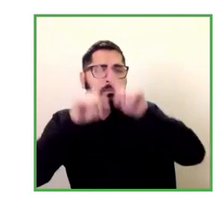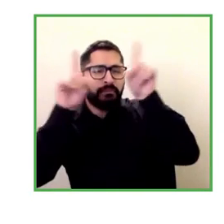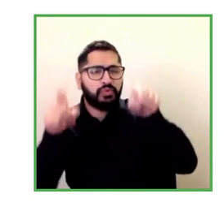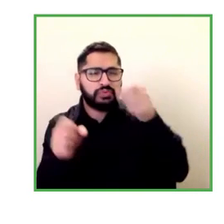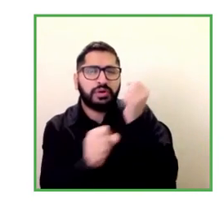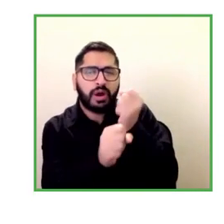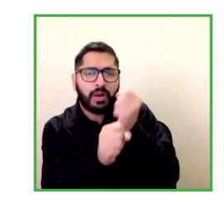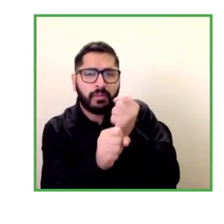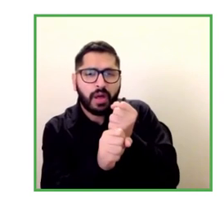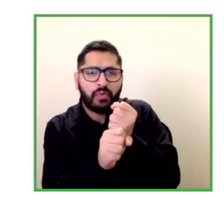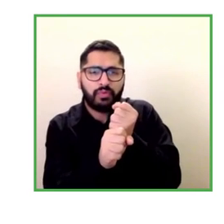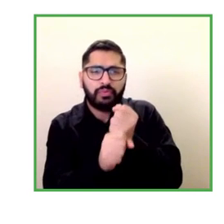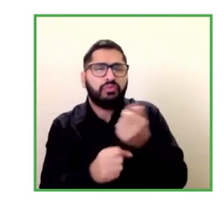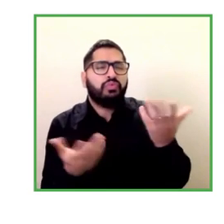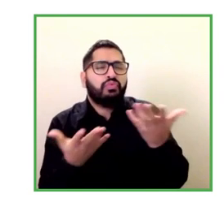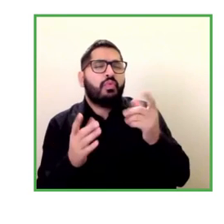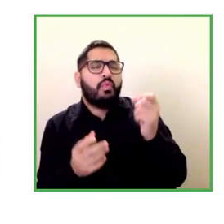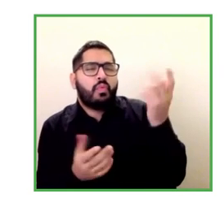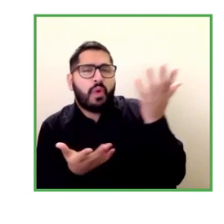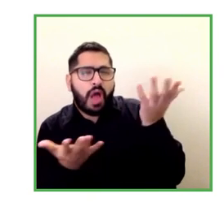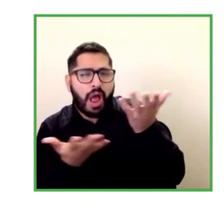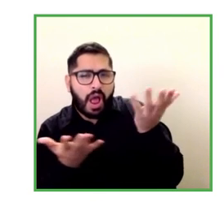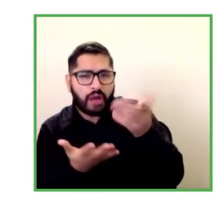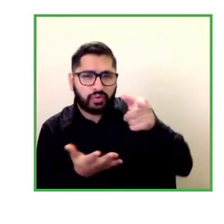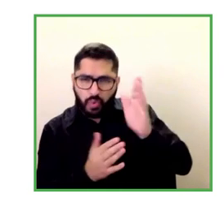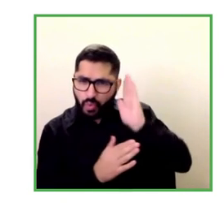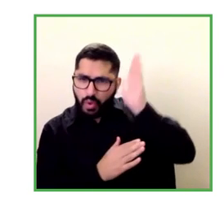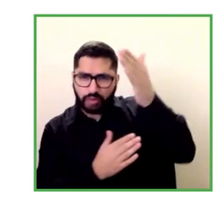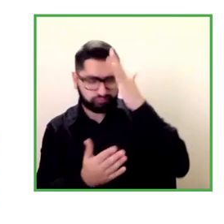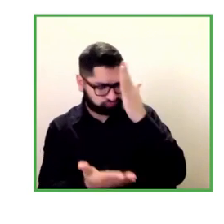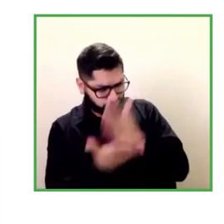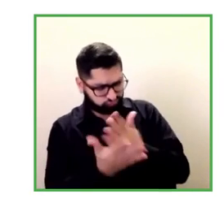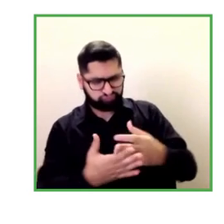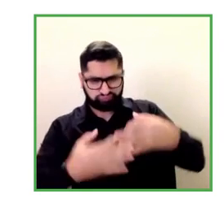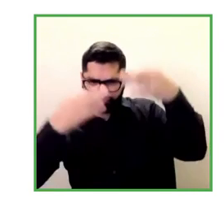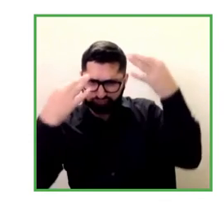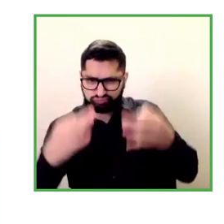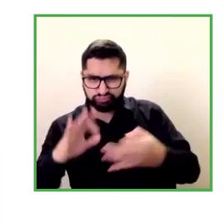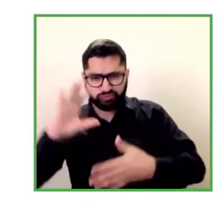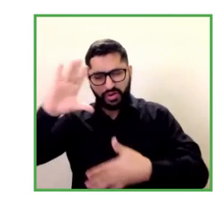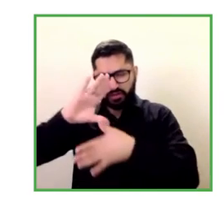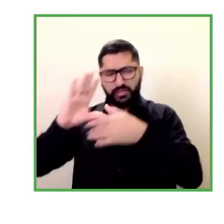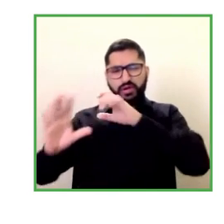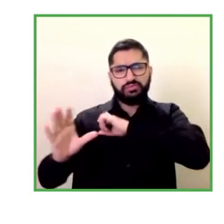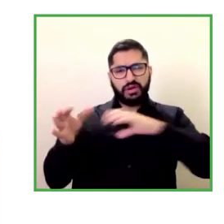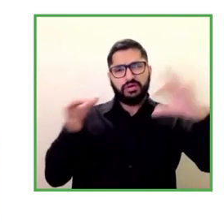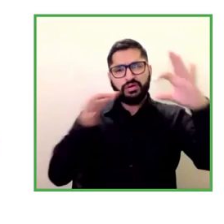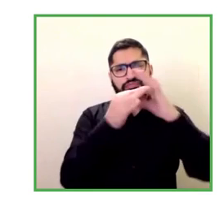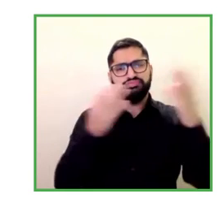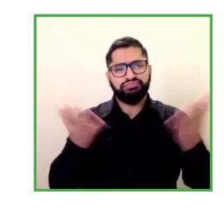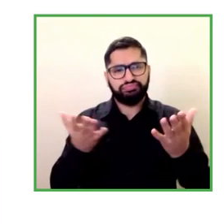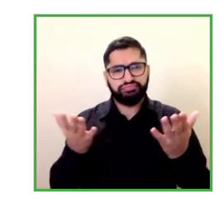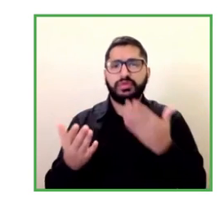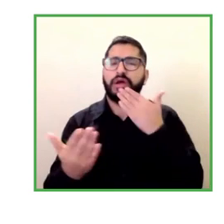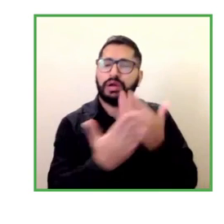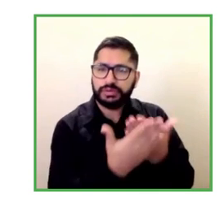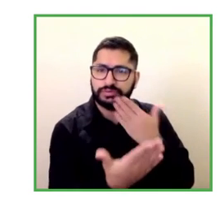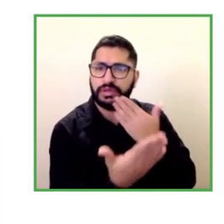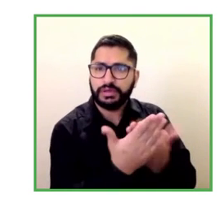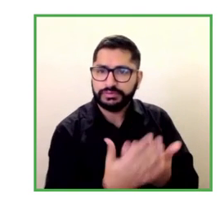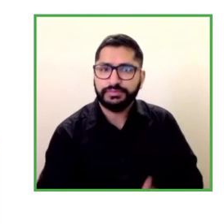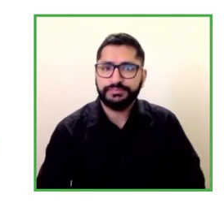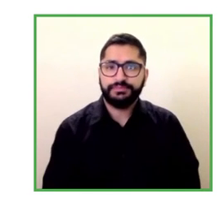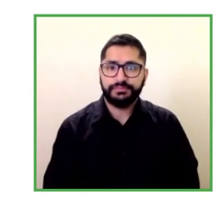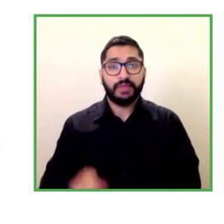on and what are going to be the next steps for this network? Thank you so much, Ana. The Iberoamerican